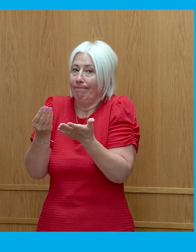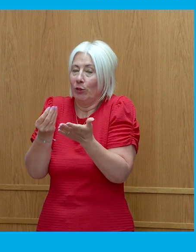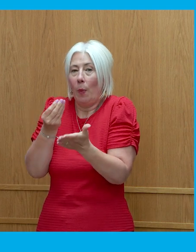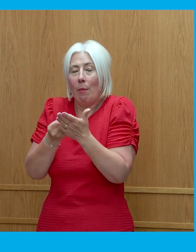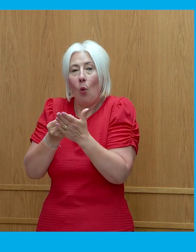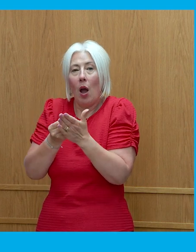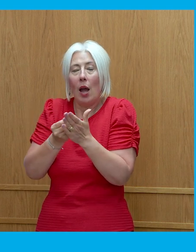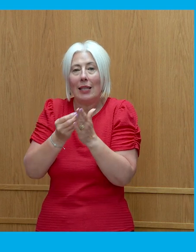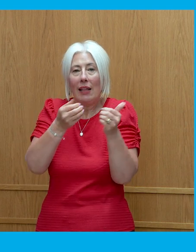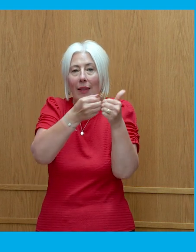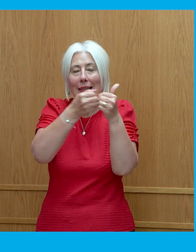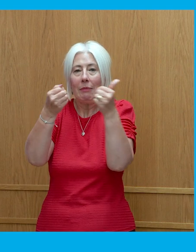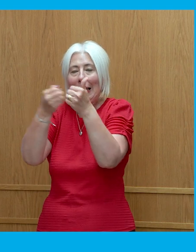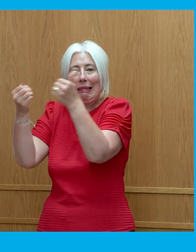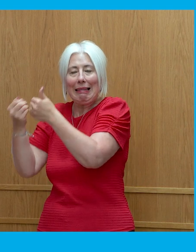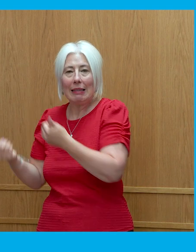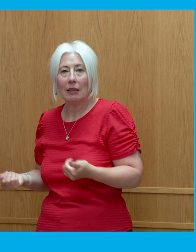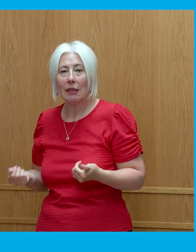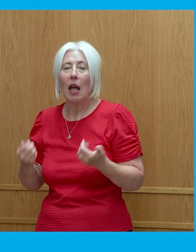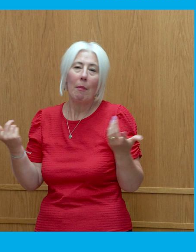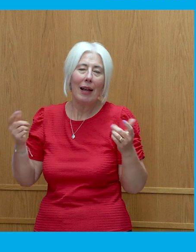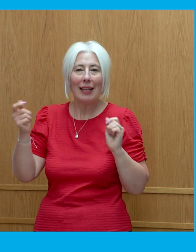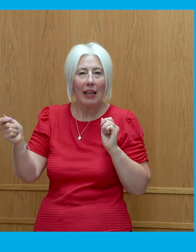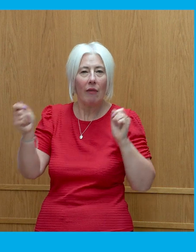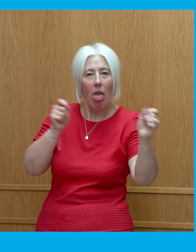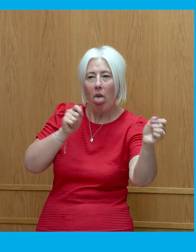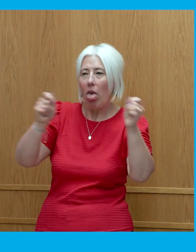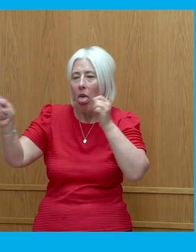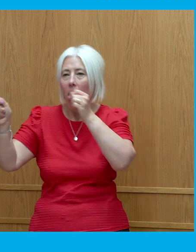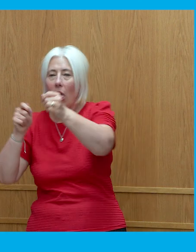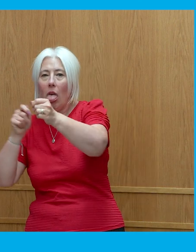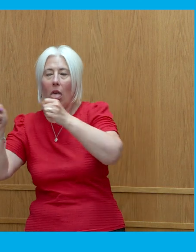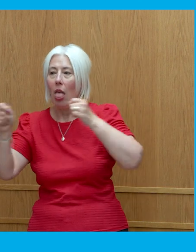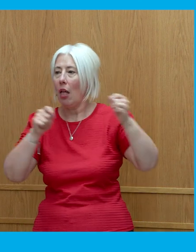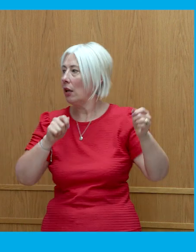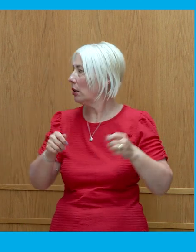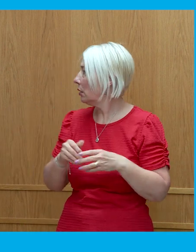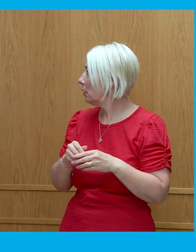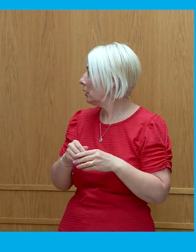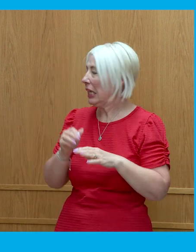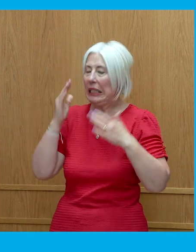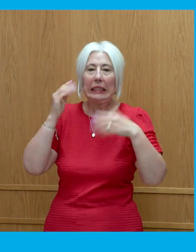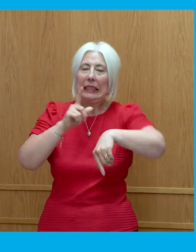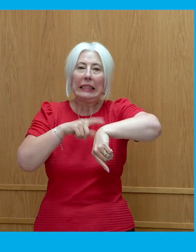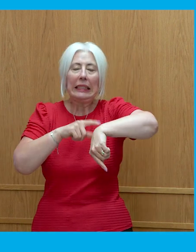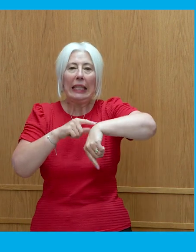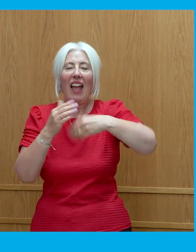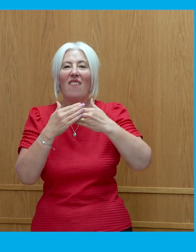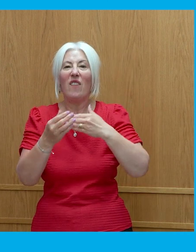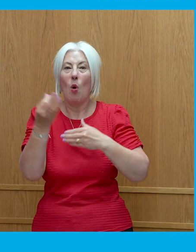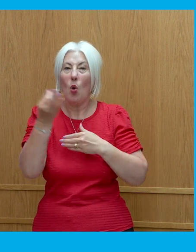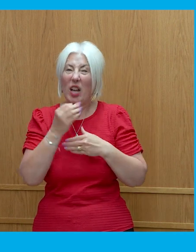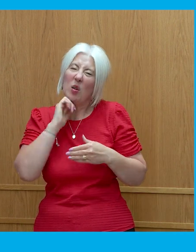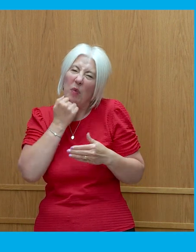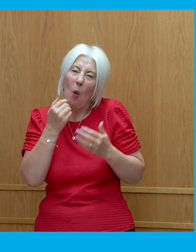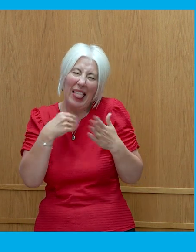up. Yeah, but system. It ebbs and flows. I mean. Yeah. We probably don't have time for any more questions, but I'm going to take a couple more anyway.